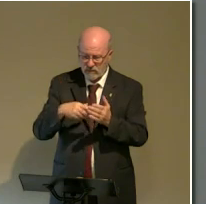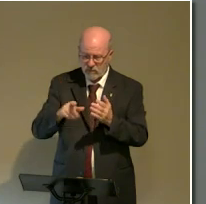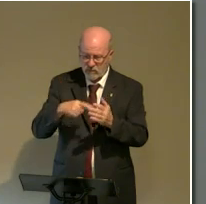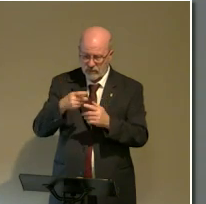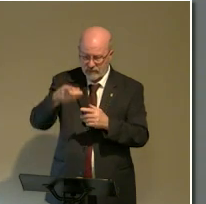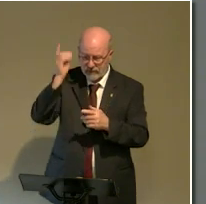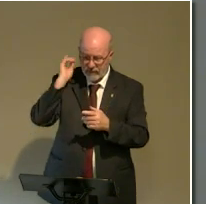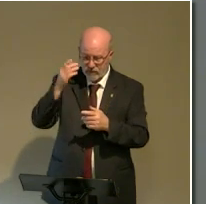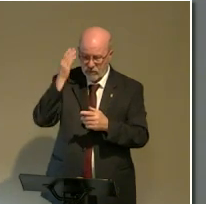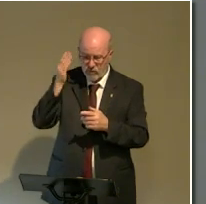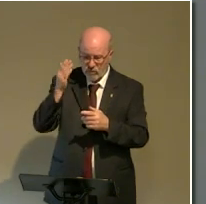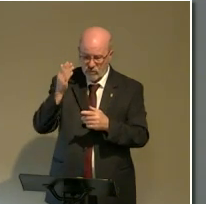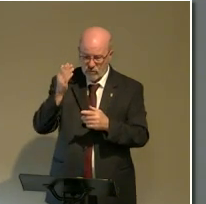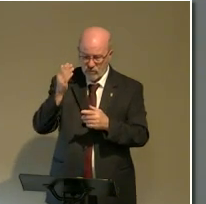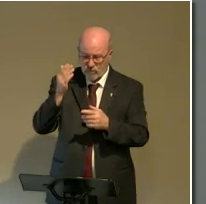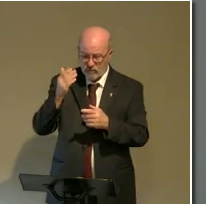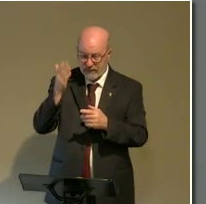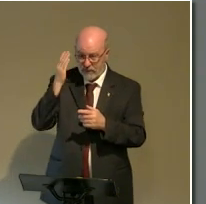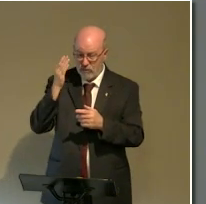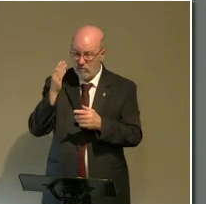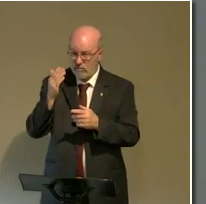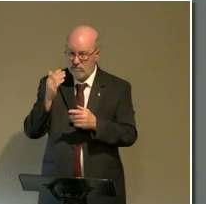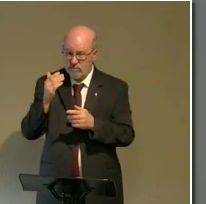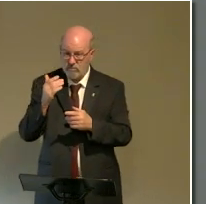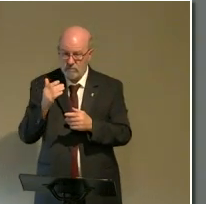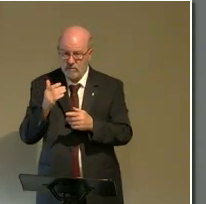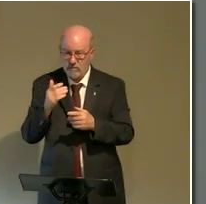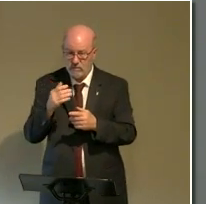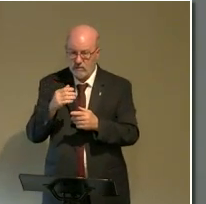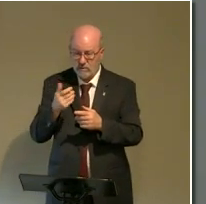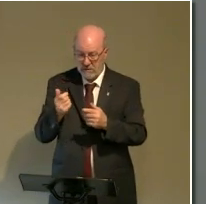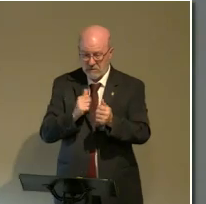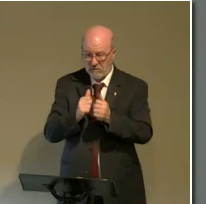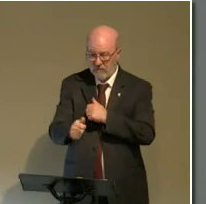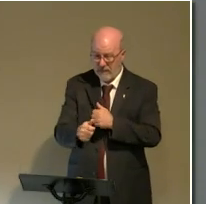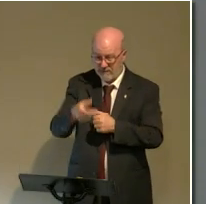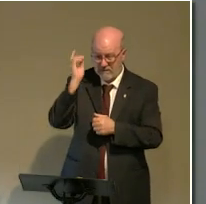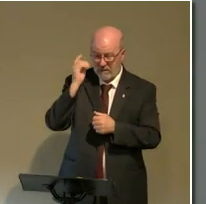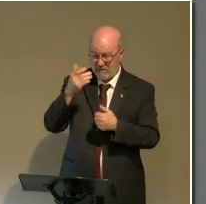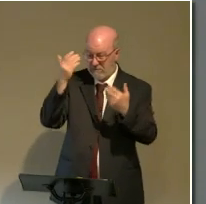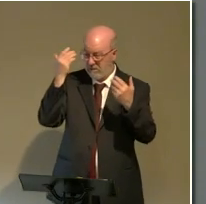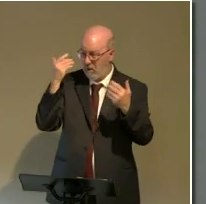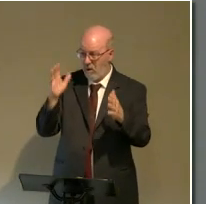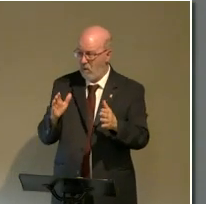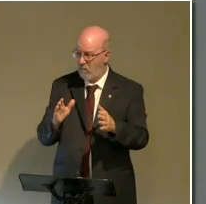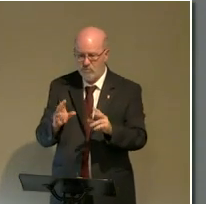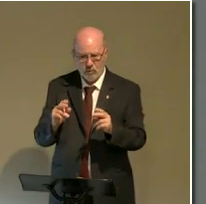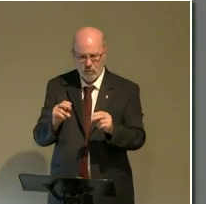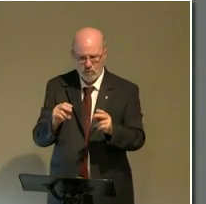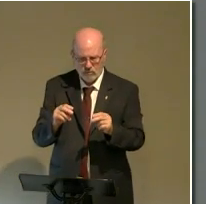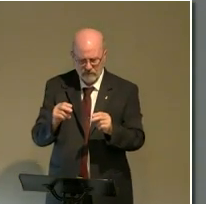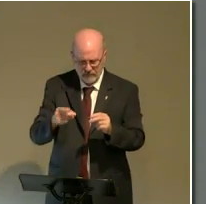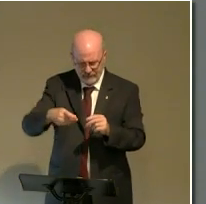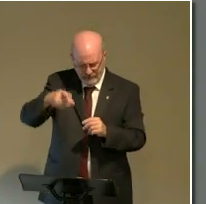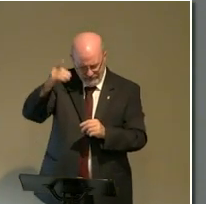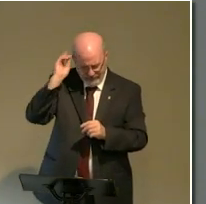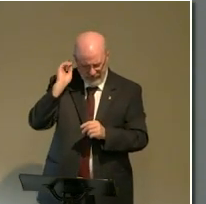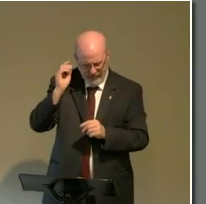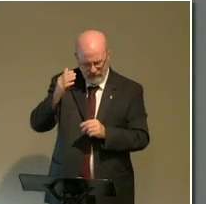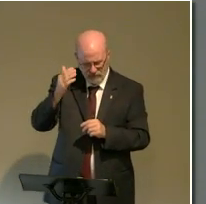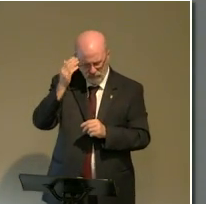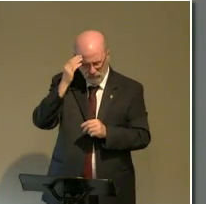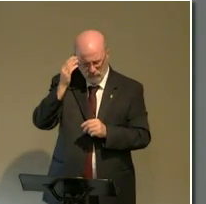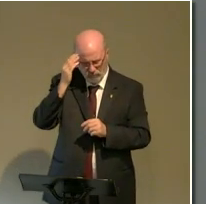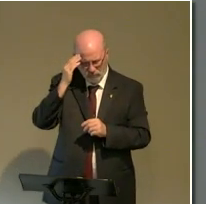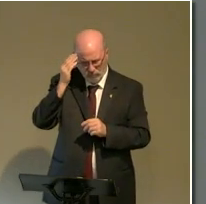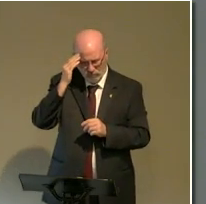when Daniel knew, so he knew. It's not like it was past and Daniel just, you know, went about his life and did the